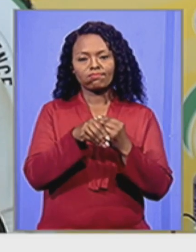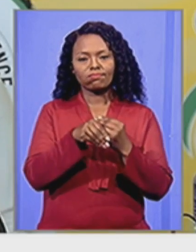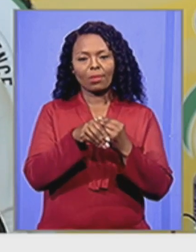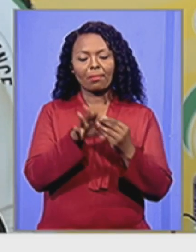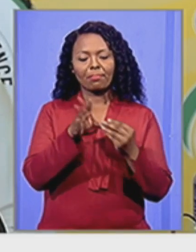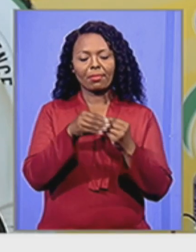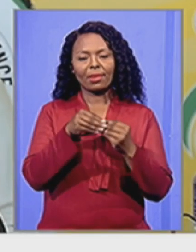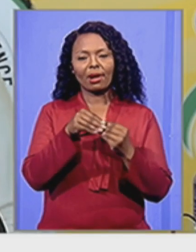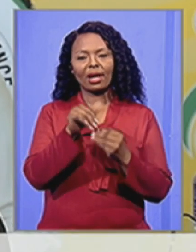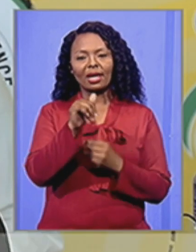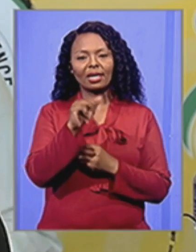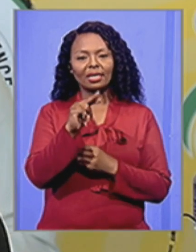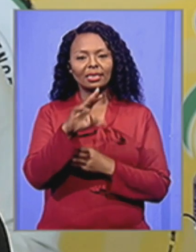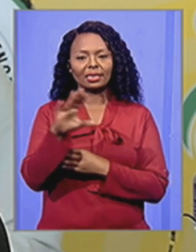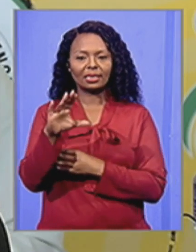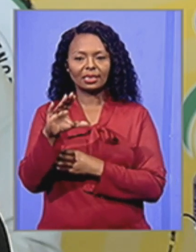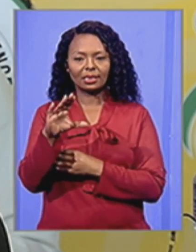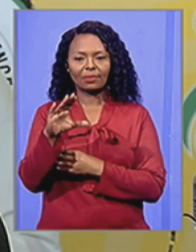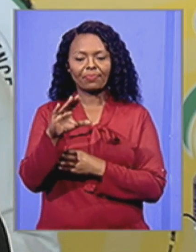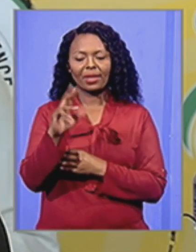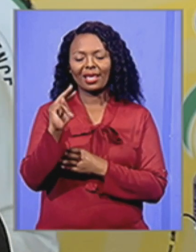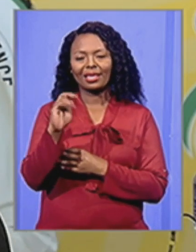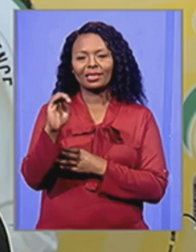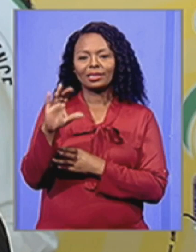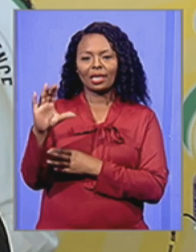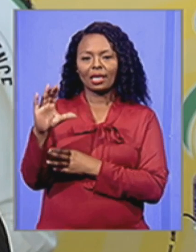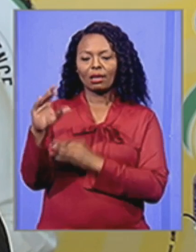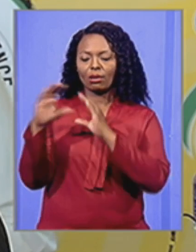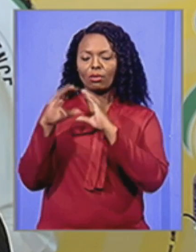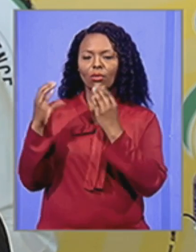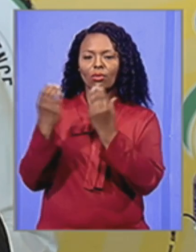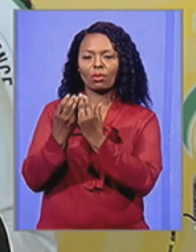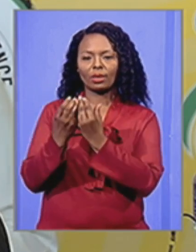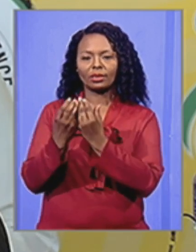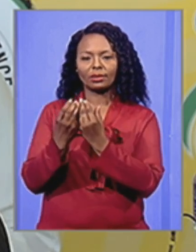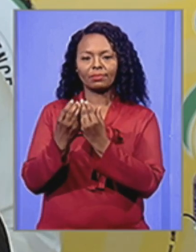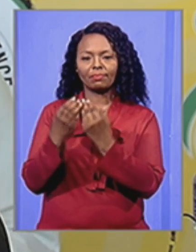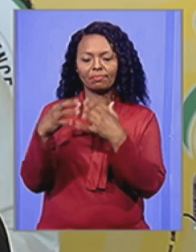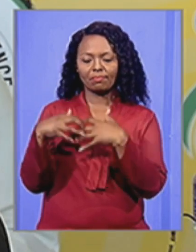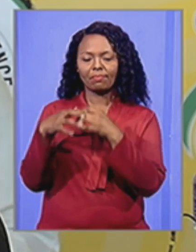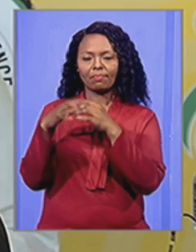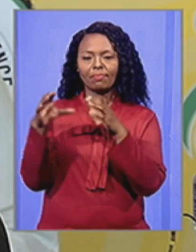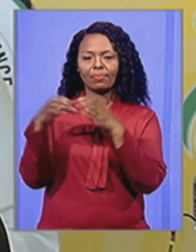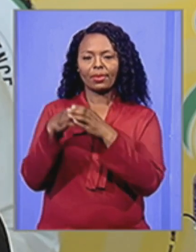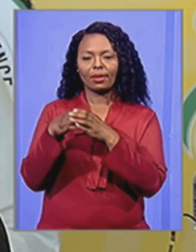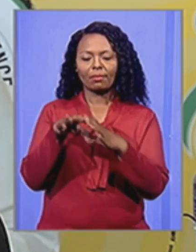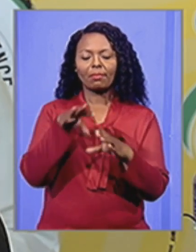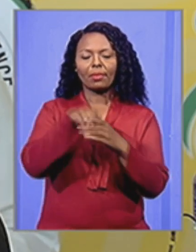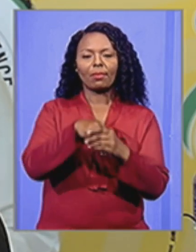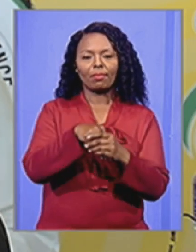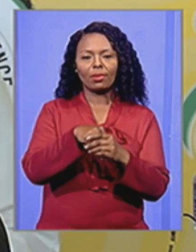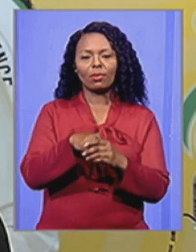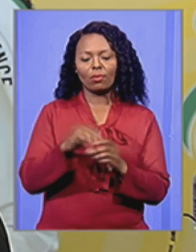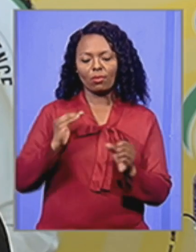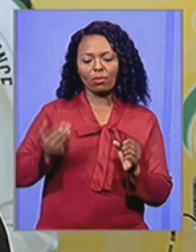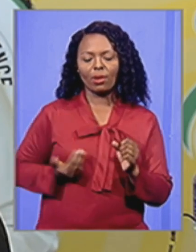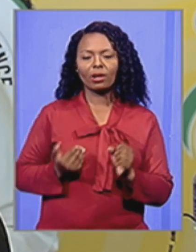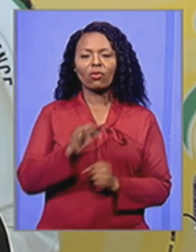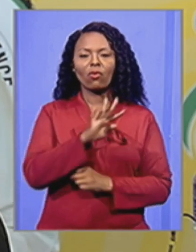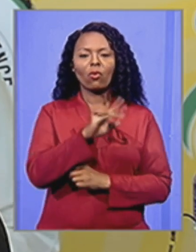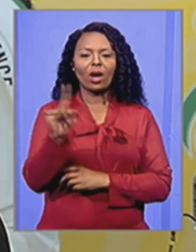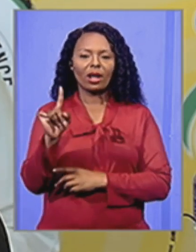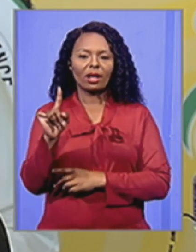ANC National Executive Committee Comprising of 41 women